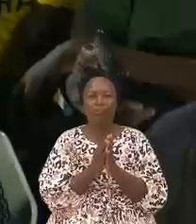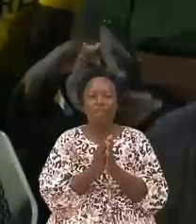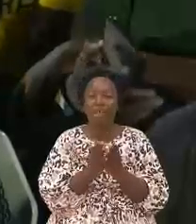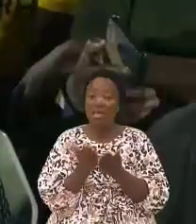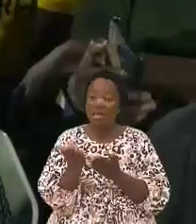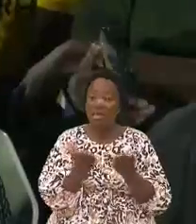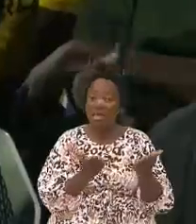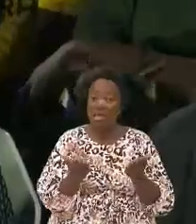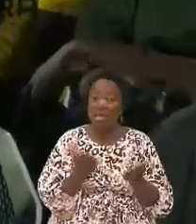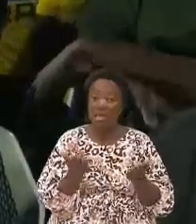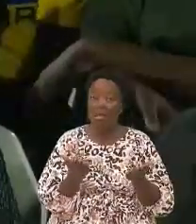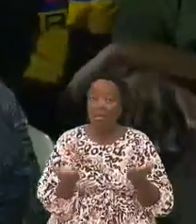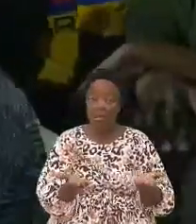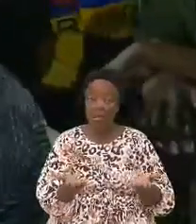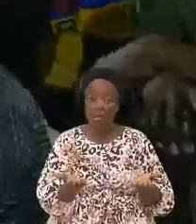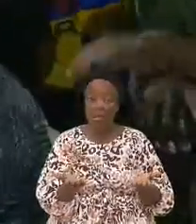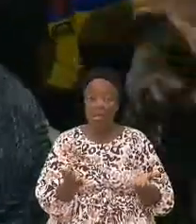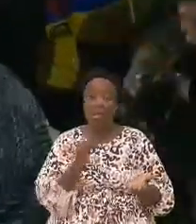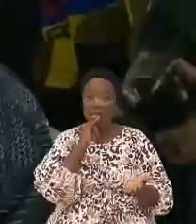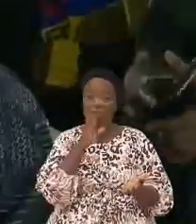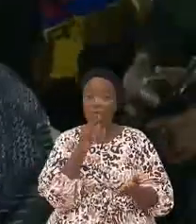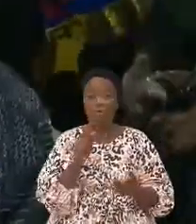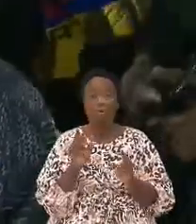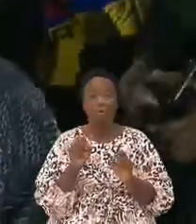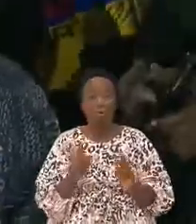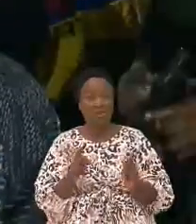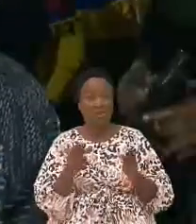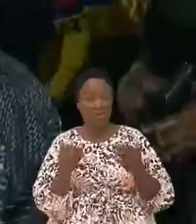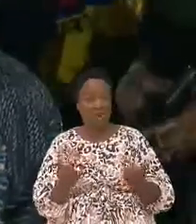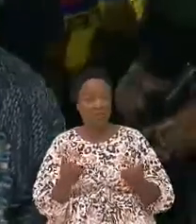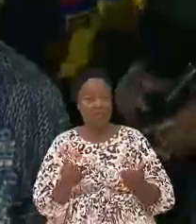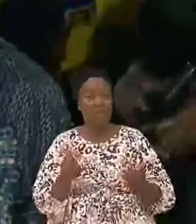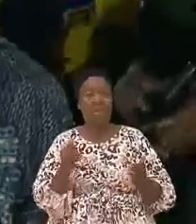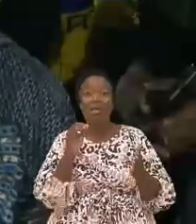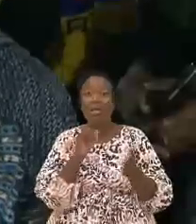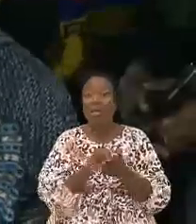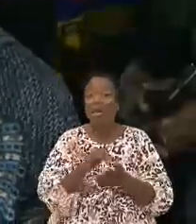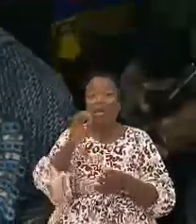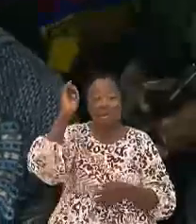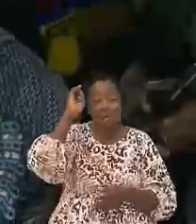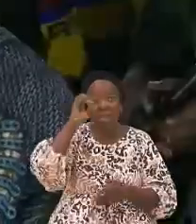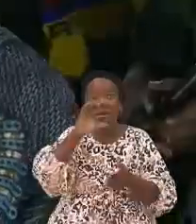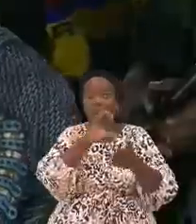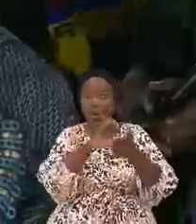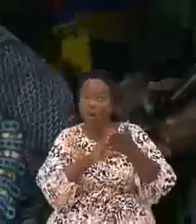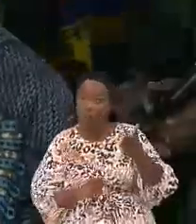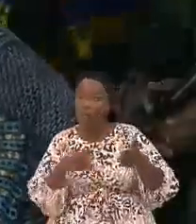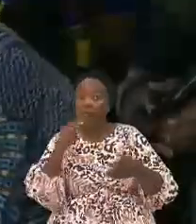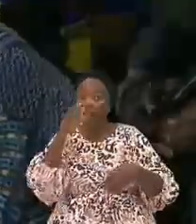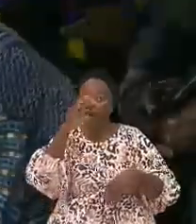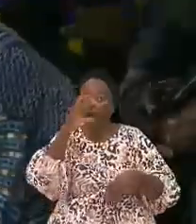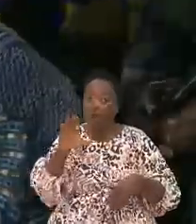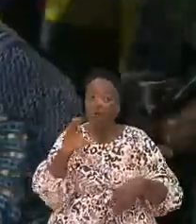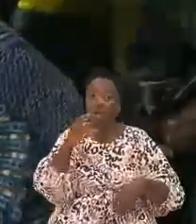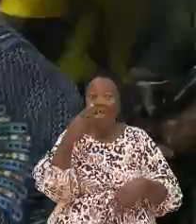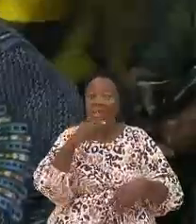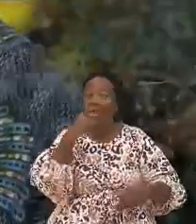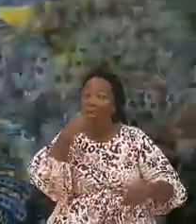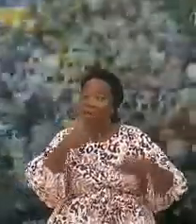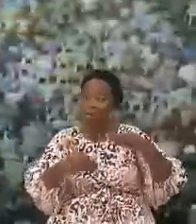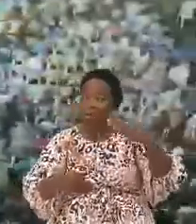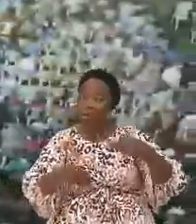bowed. And eyes closed. Here is your chance that you remove